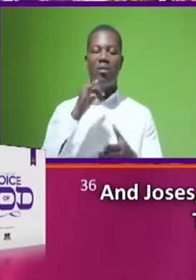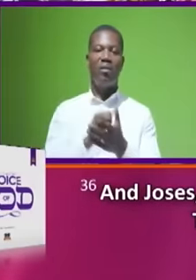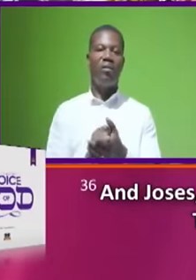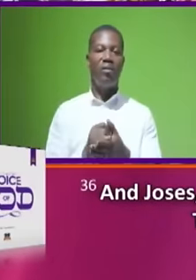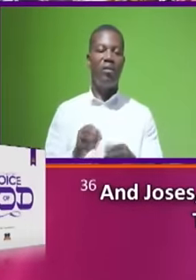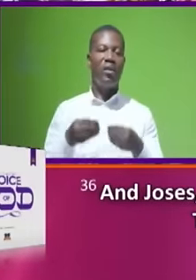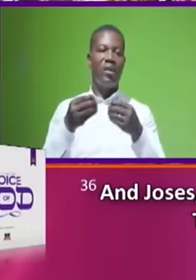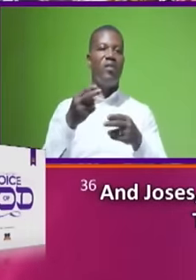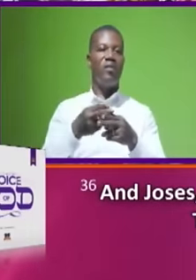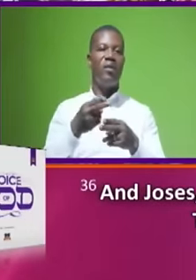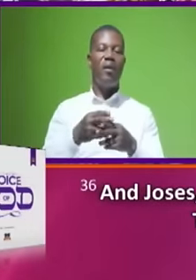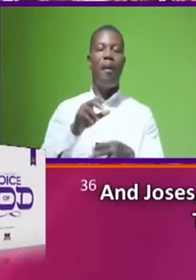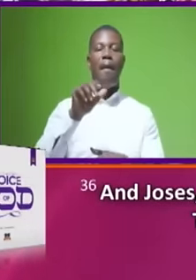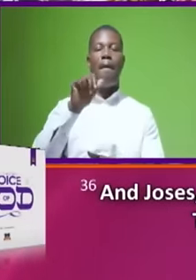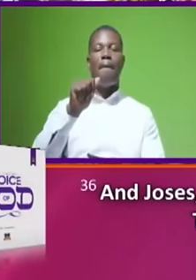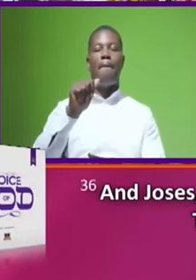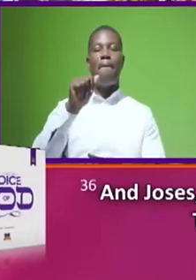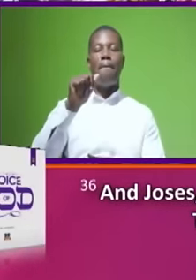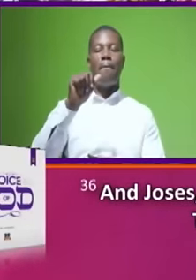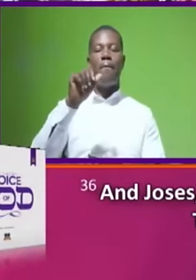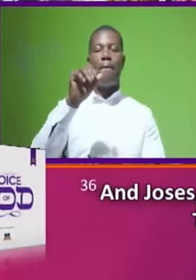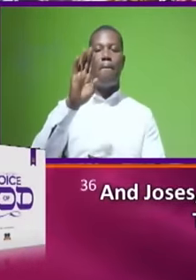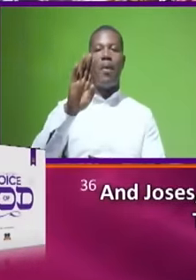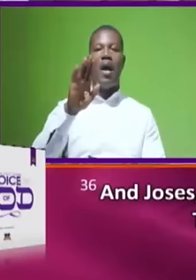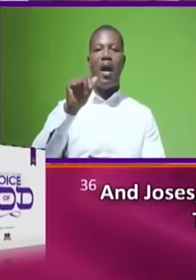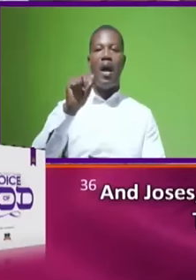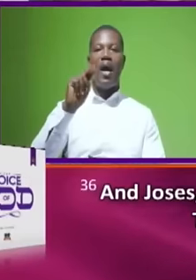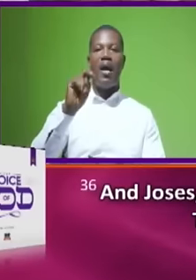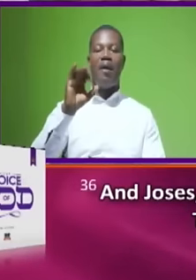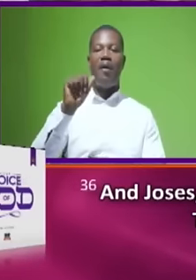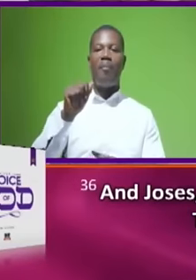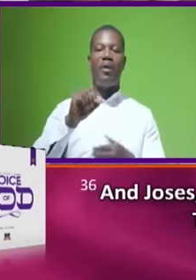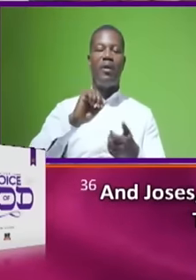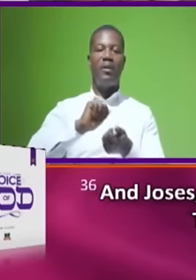Now Joseph, Asumafu. Eton Banaba.